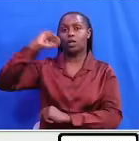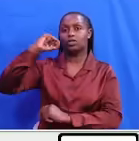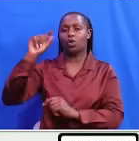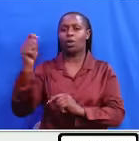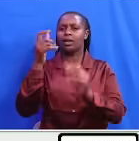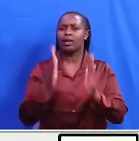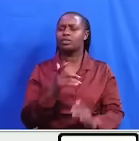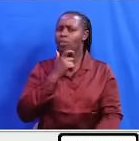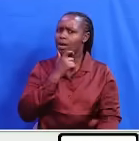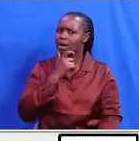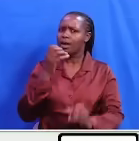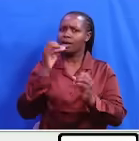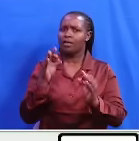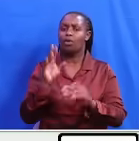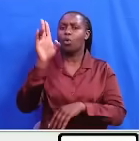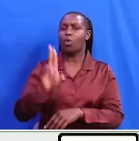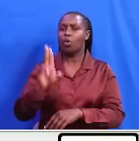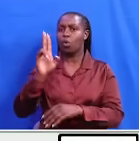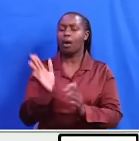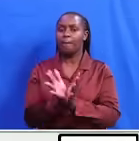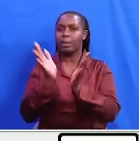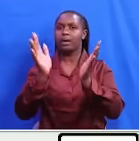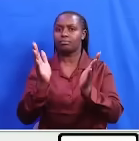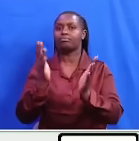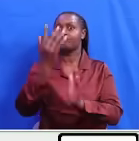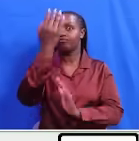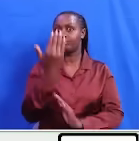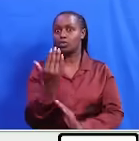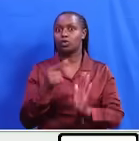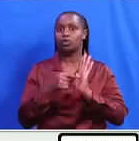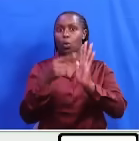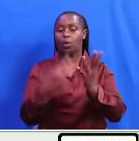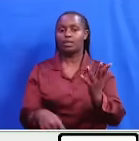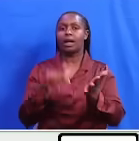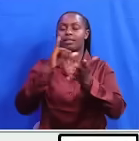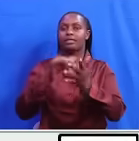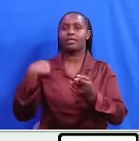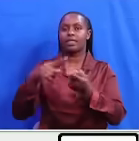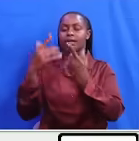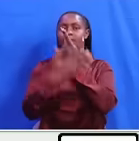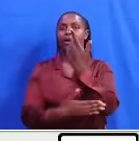wondering if Uhuru's public appearance at the Embu event signals a return of the country's fourth president